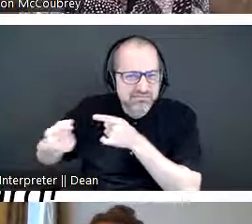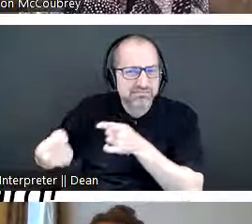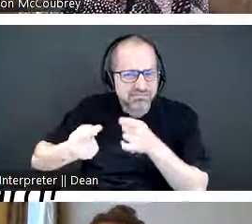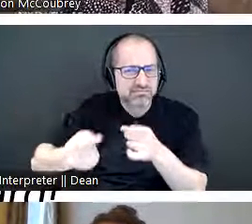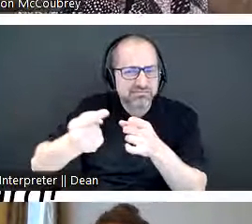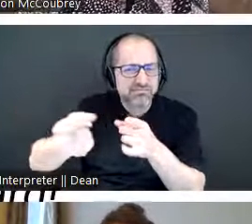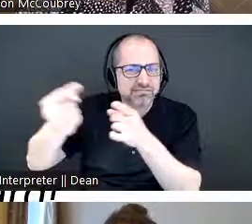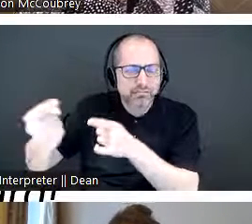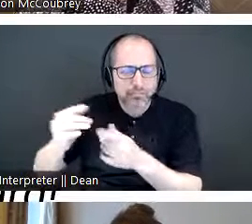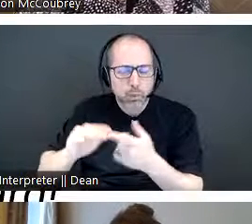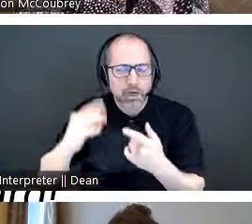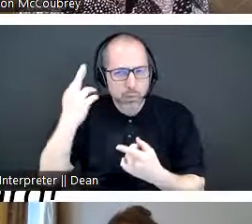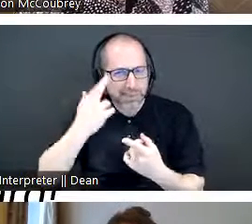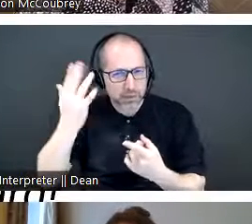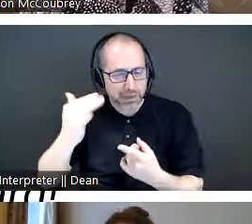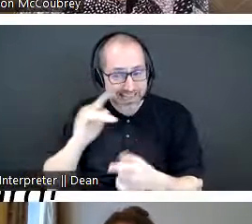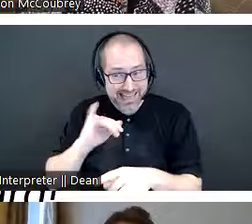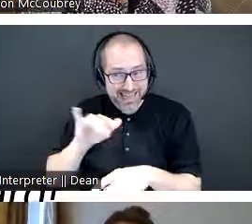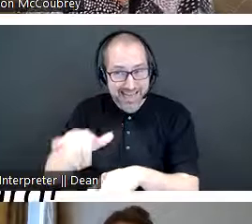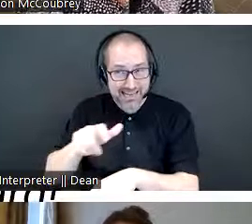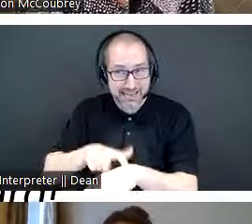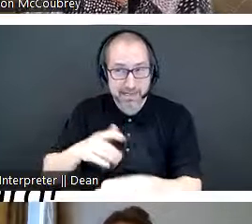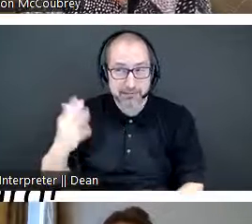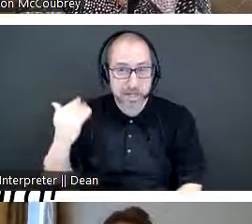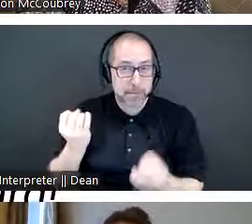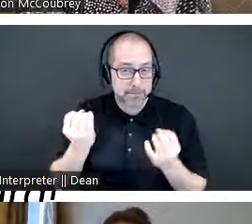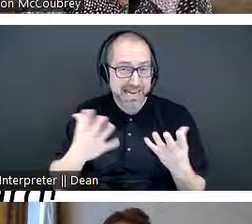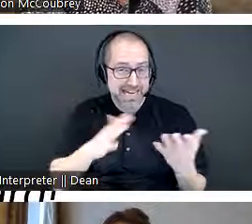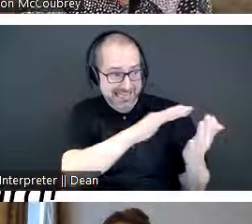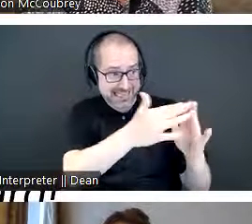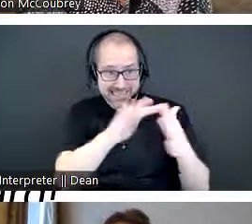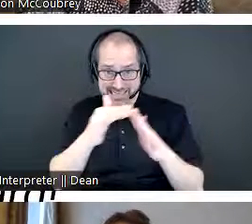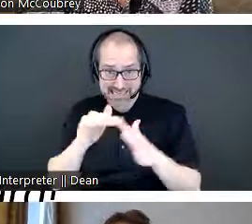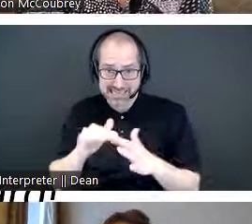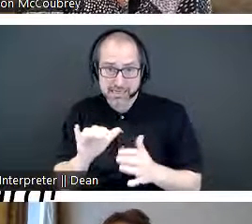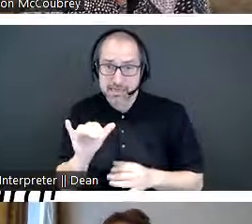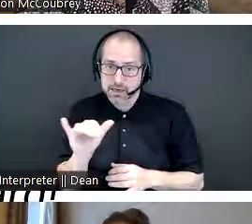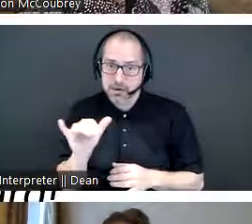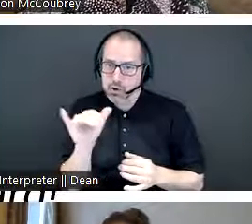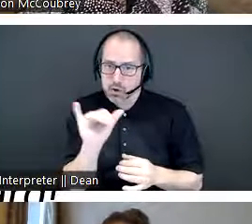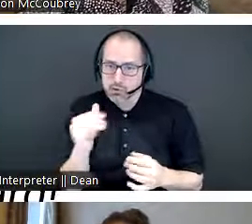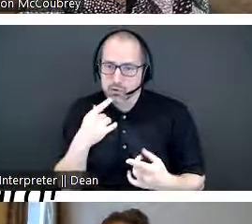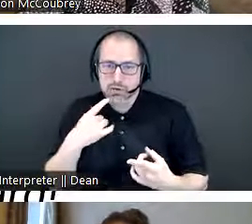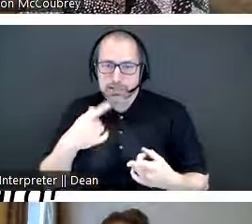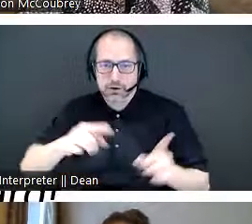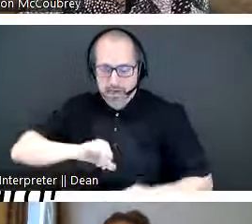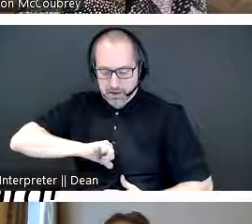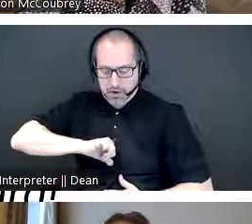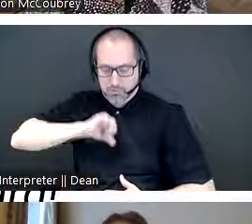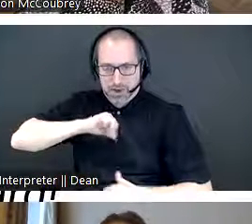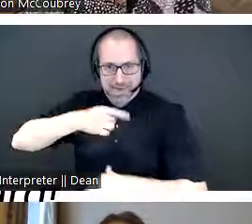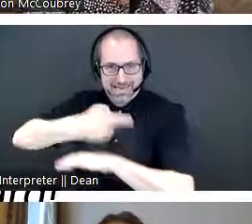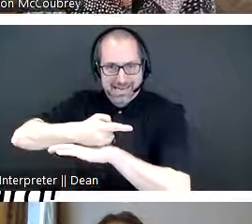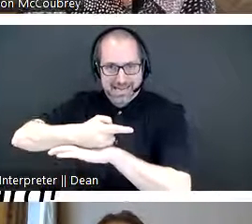that was around the time when a lot of cities were also declaring Pride Day, which led to